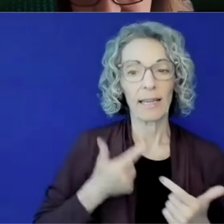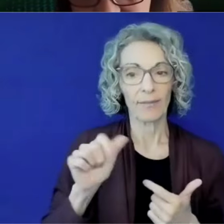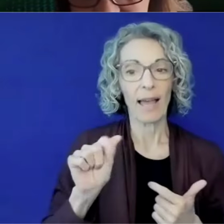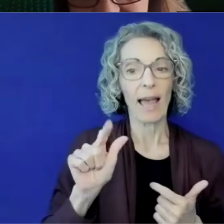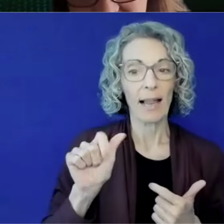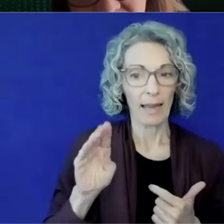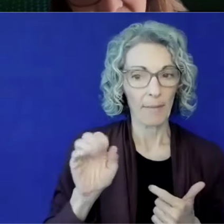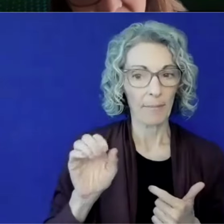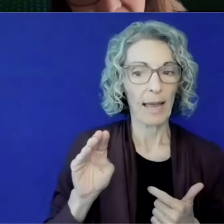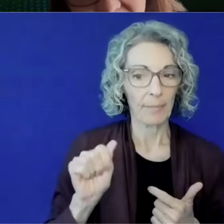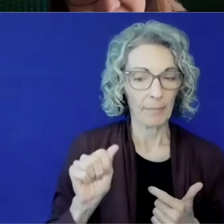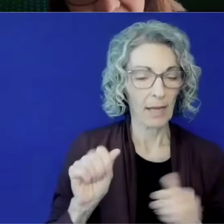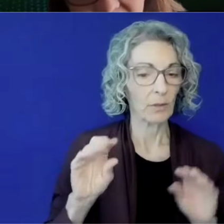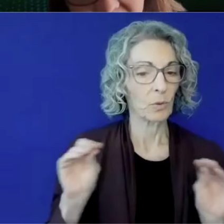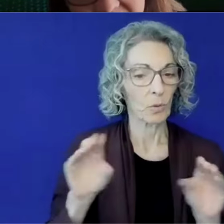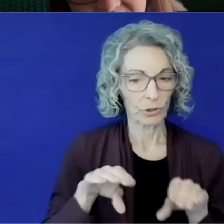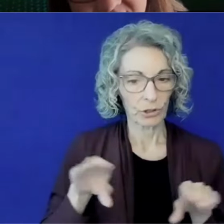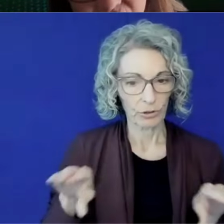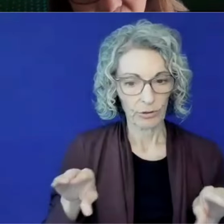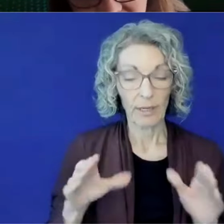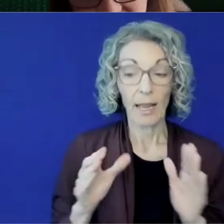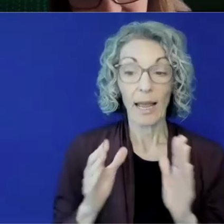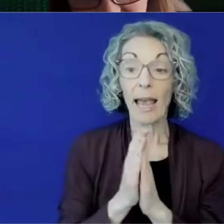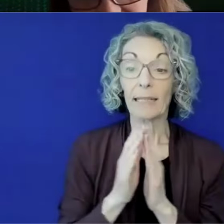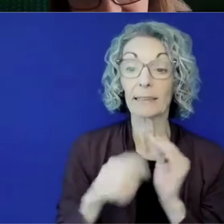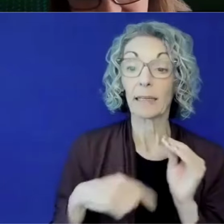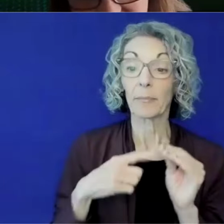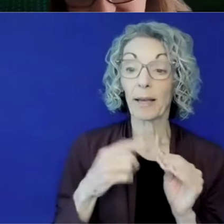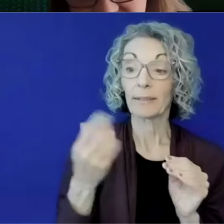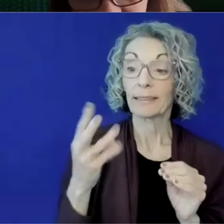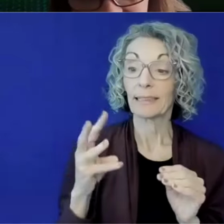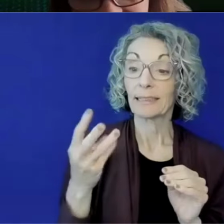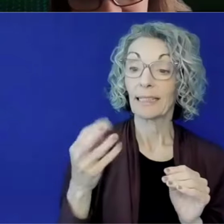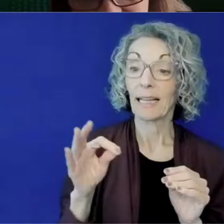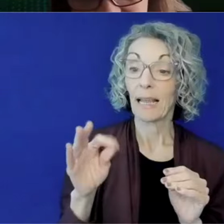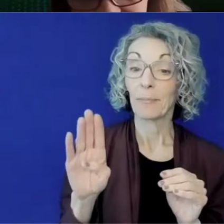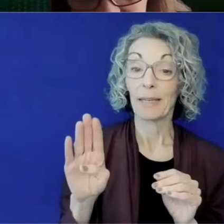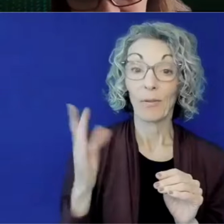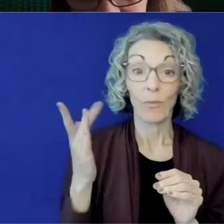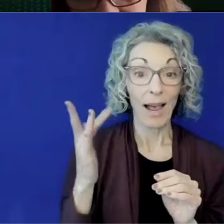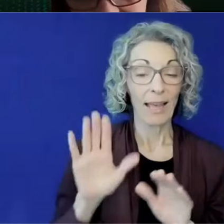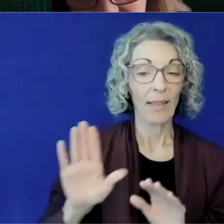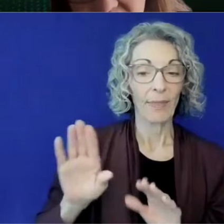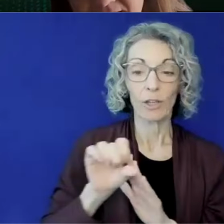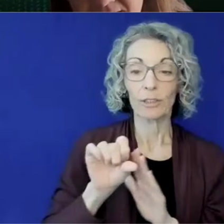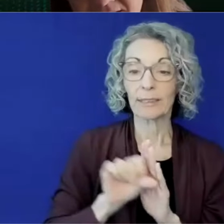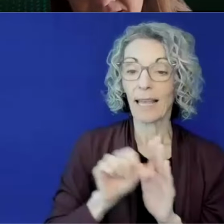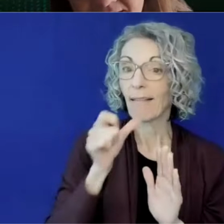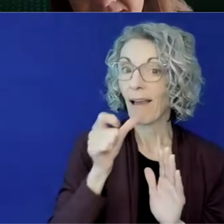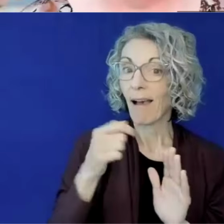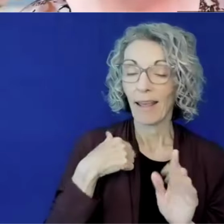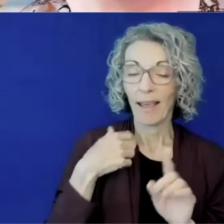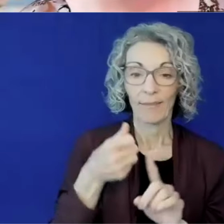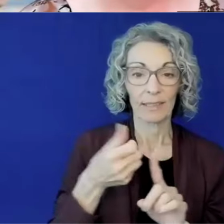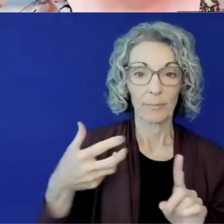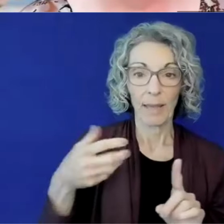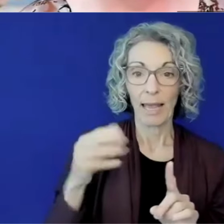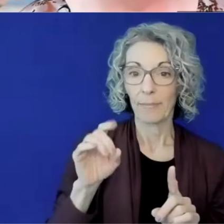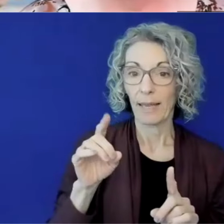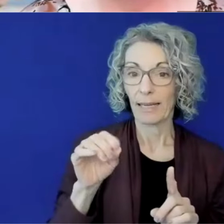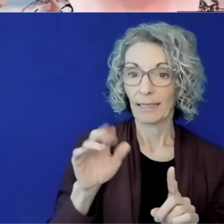about 1619B because Alabama is not does not have expanded Medicaid. So if you